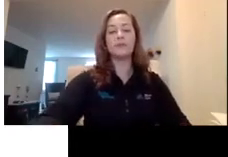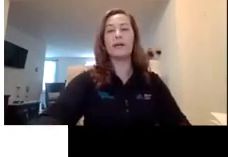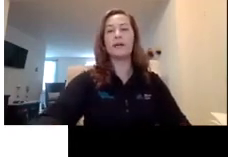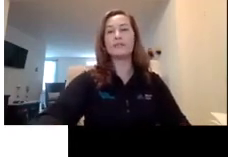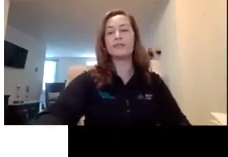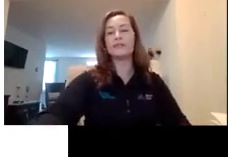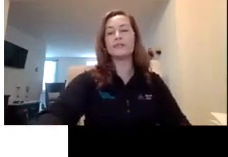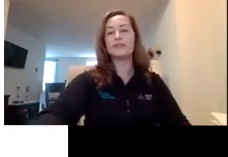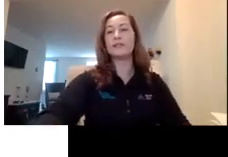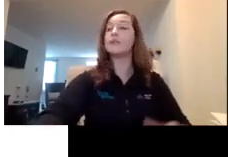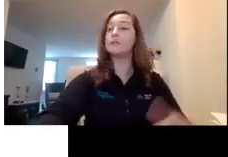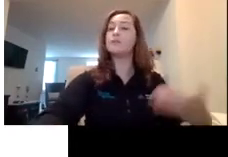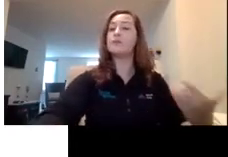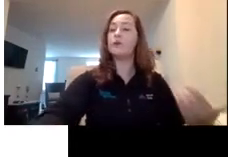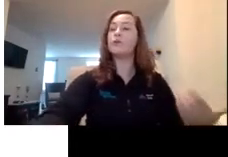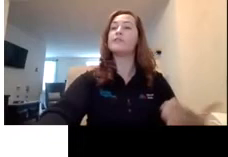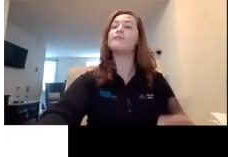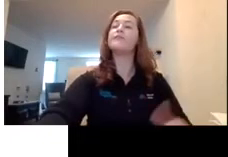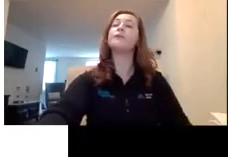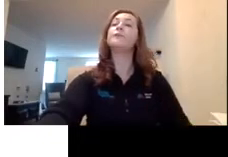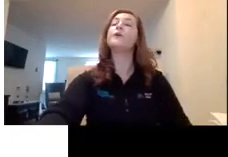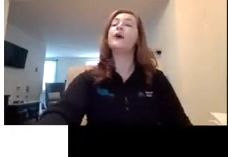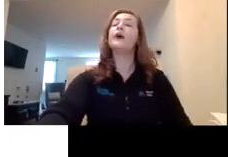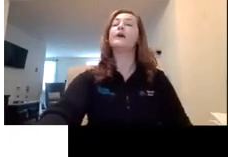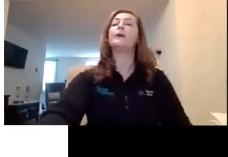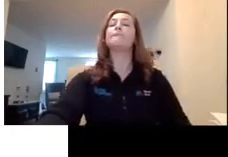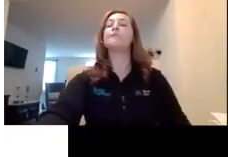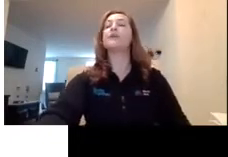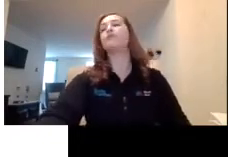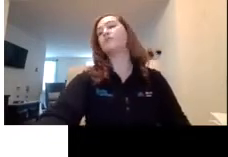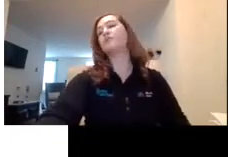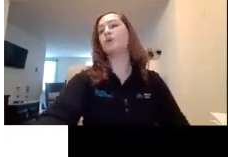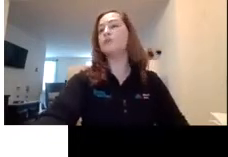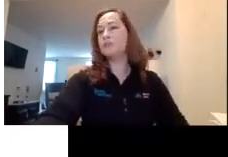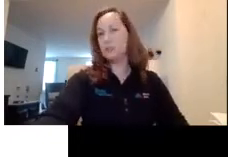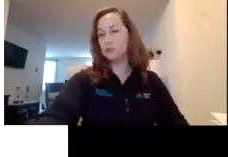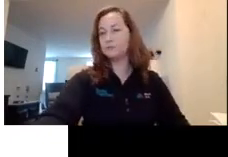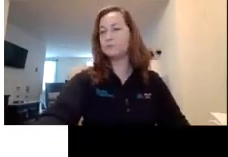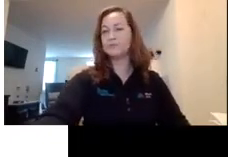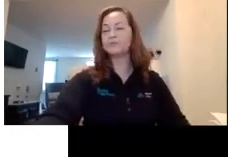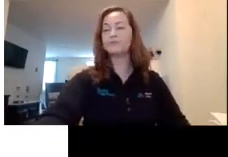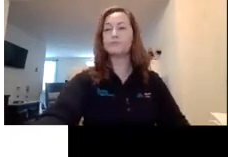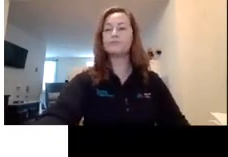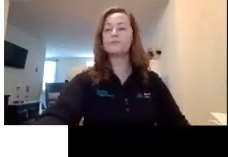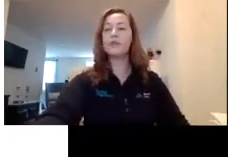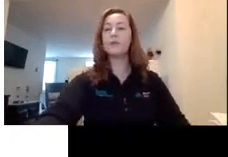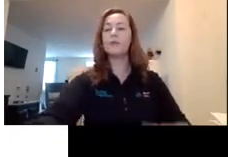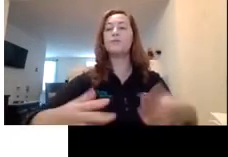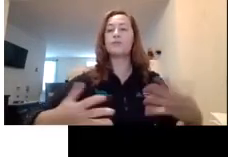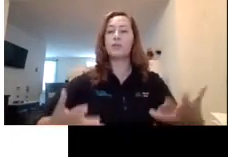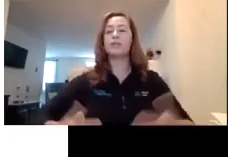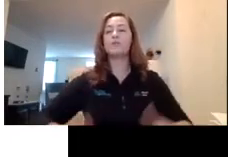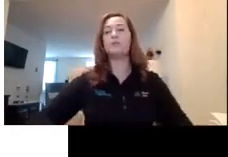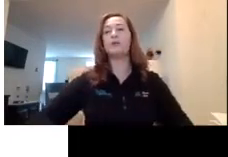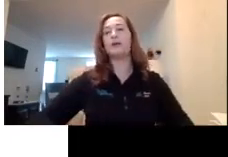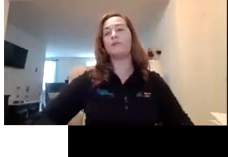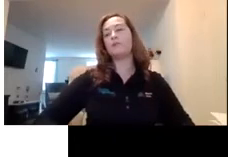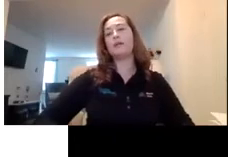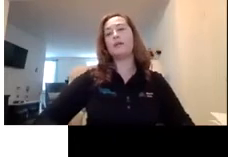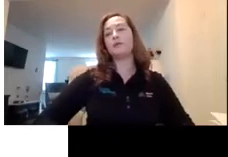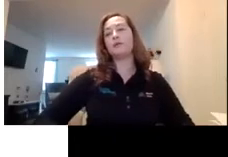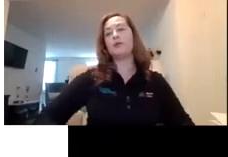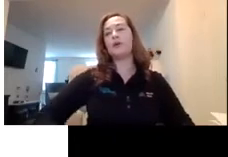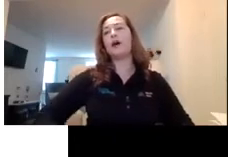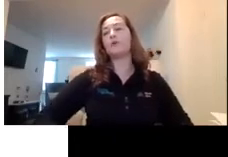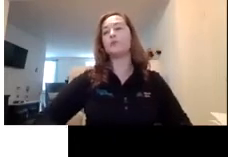that they will access an interpreter over the phone if there is no video. But we train